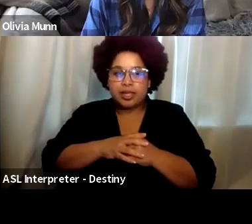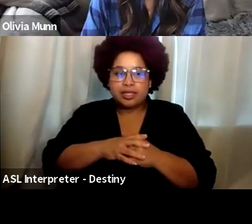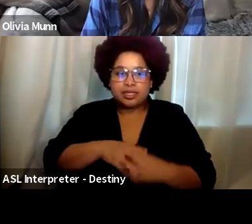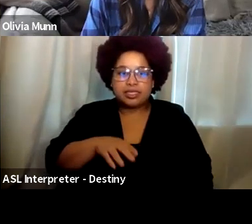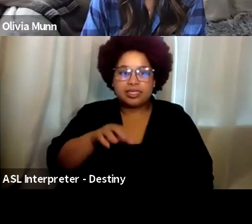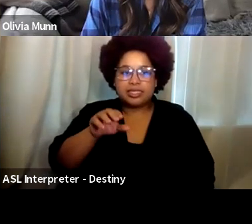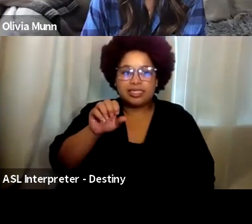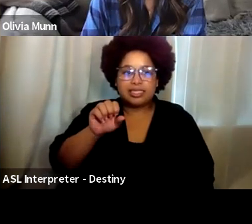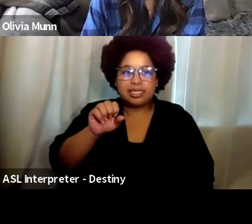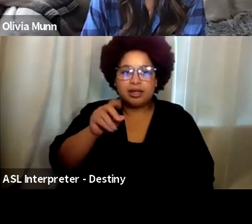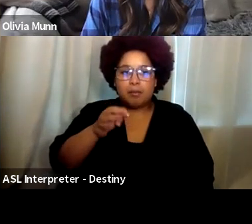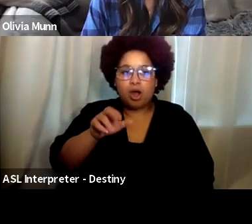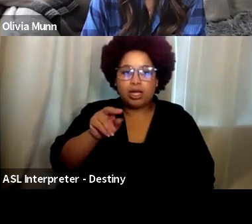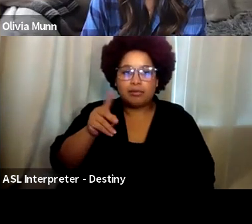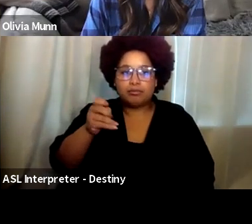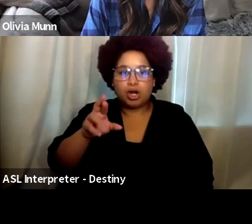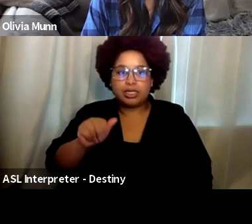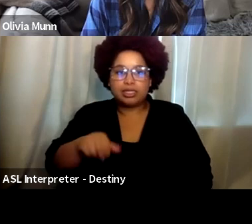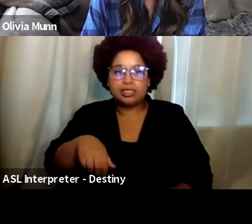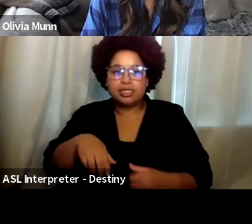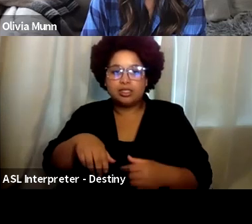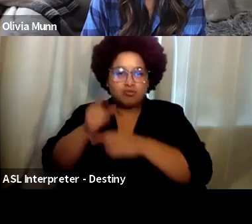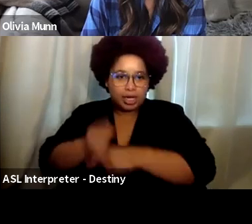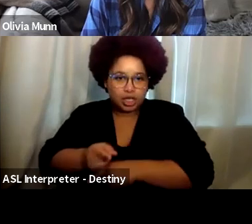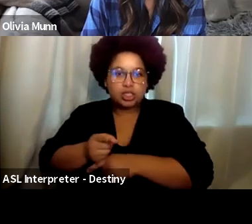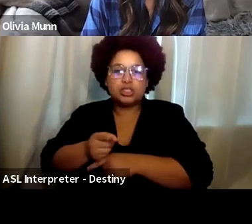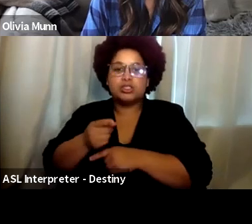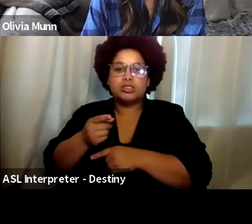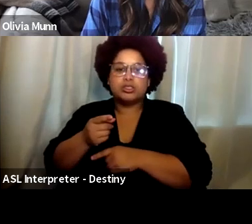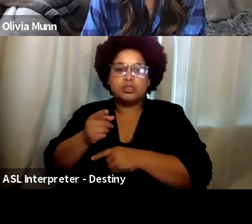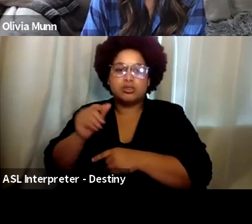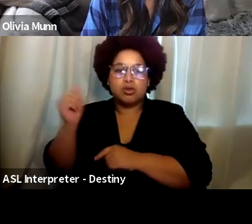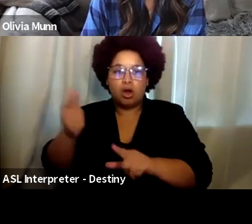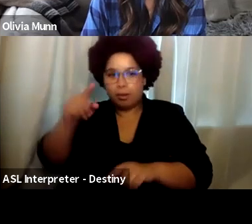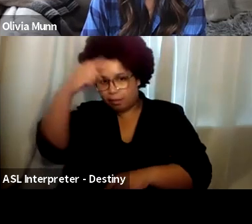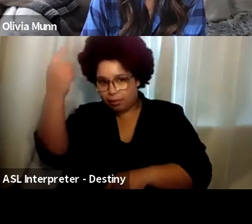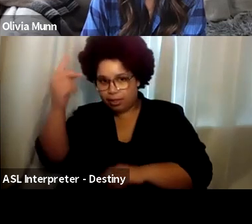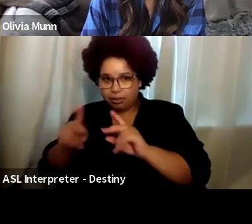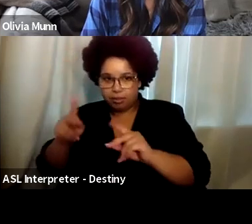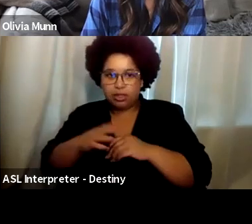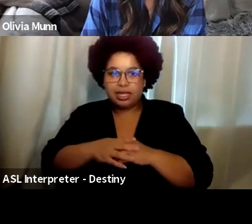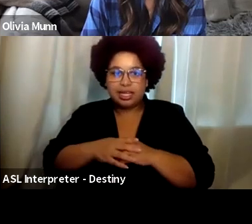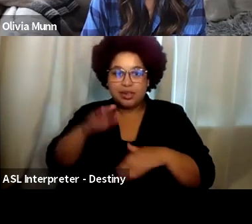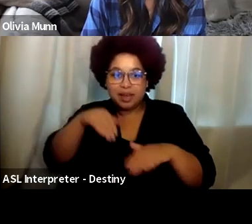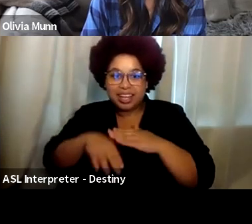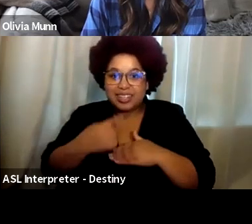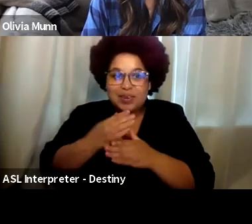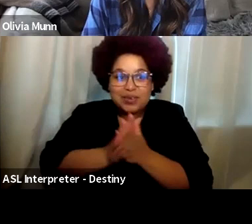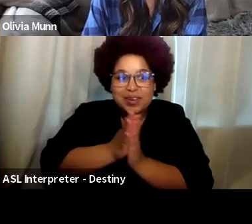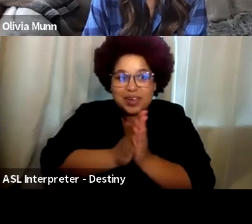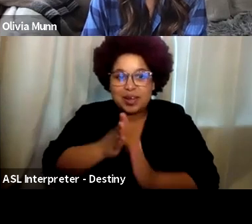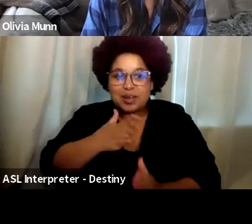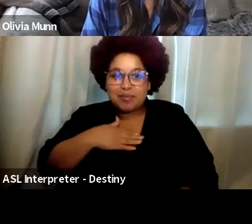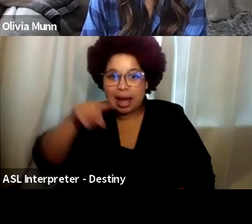Pathomurkison, Marlene Barrett, Yaya DaCosta, series regulars, all black African-Americans. And you came in and said, "This is